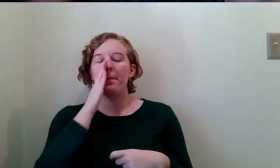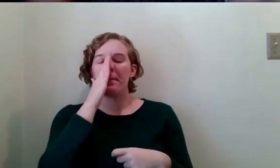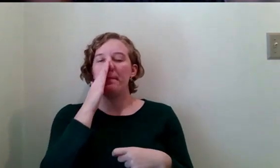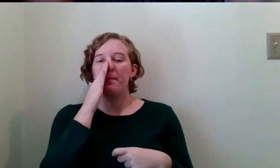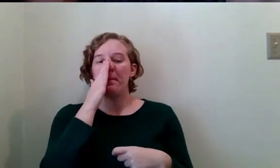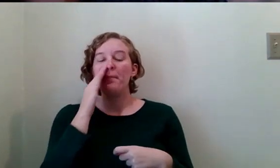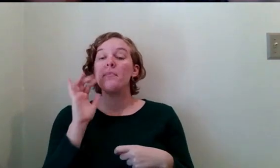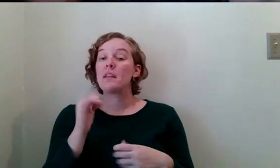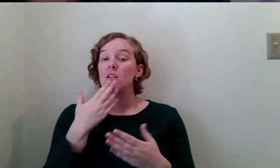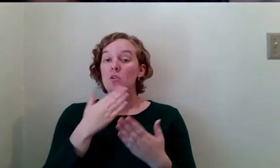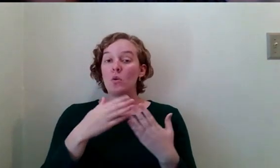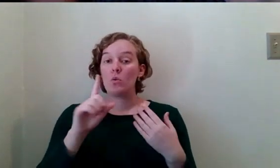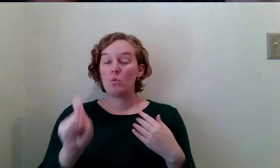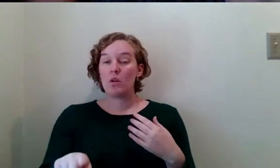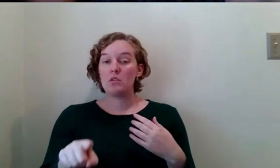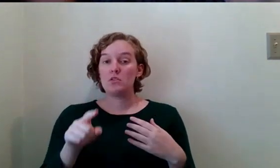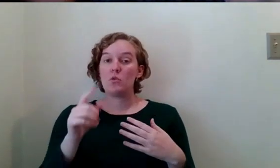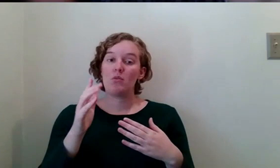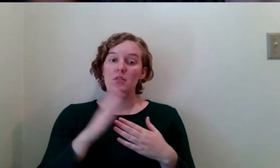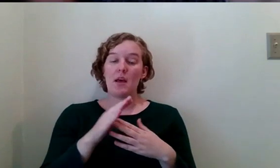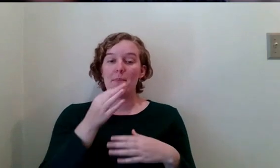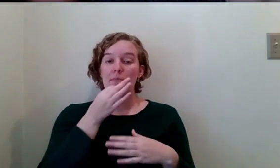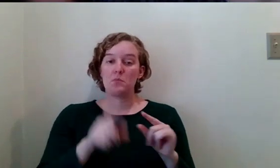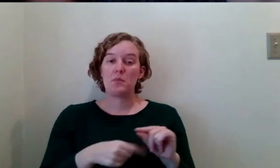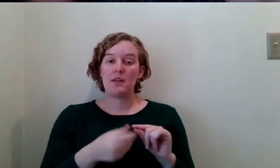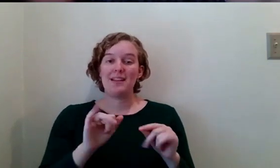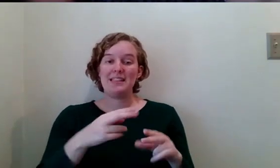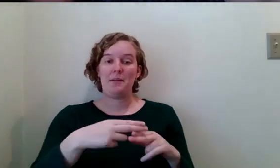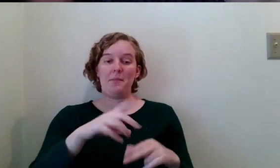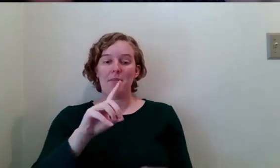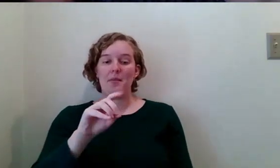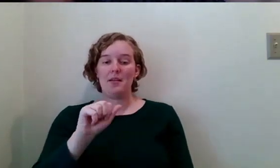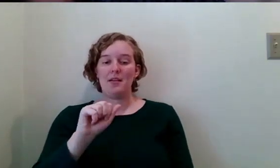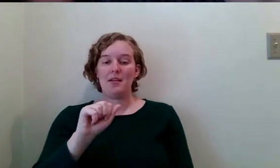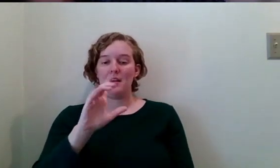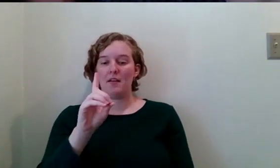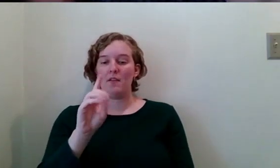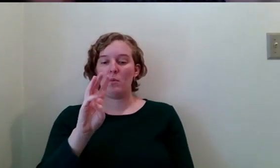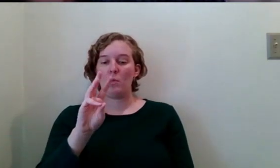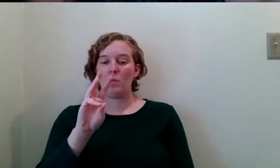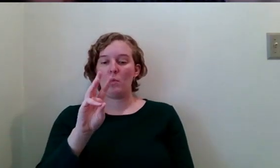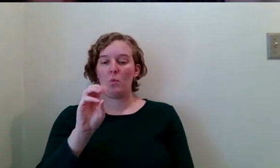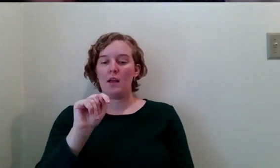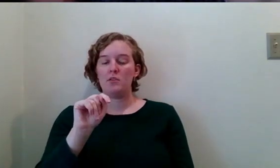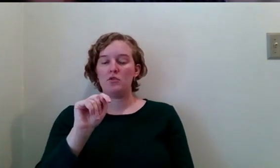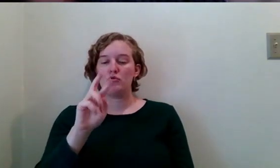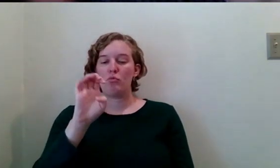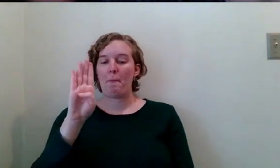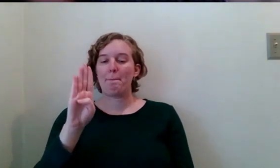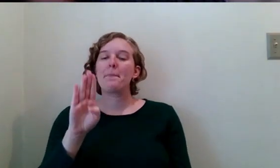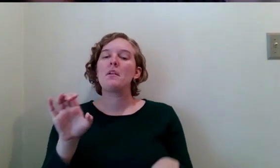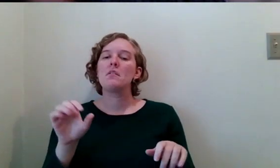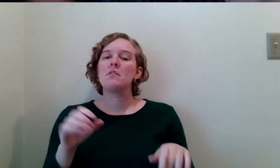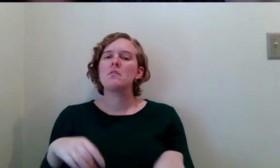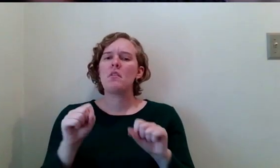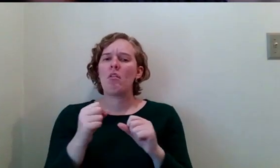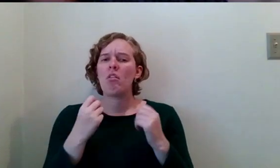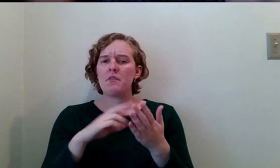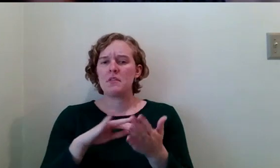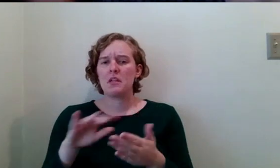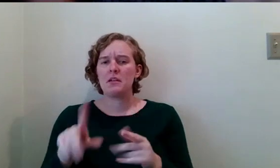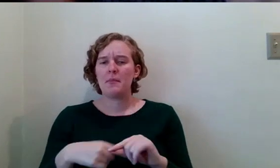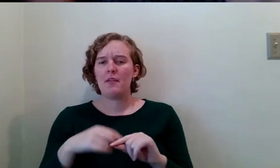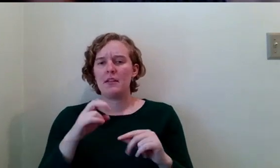So the leading expert on this issue is actually named David Weintraub. He's done quite a few studies on this issue related